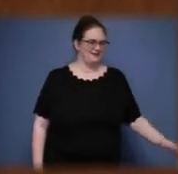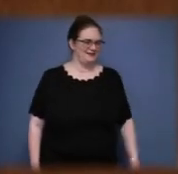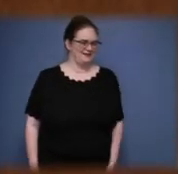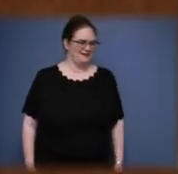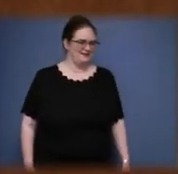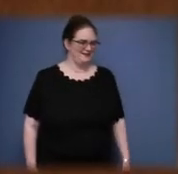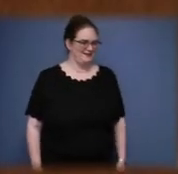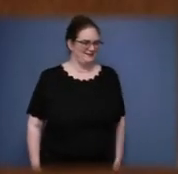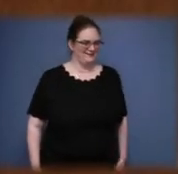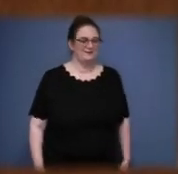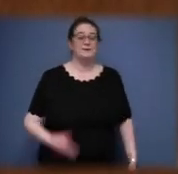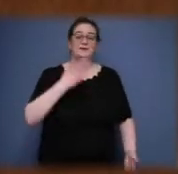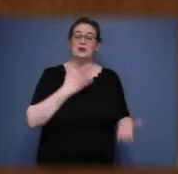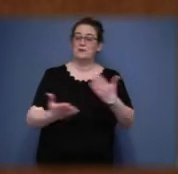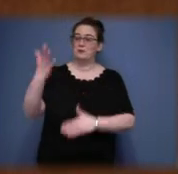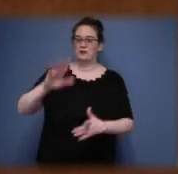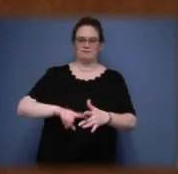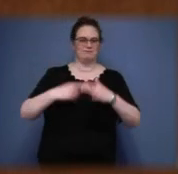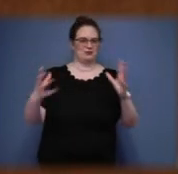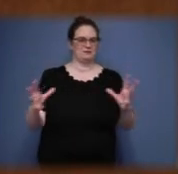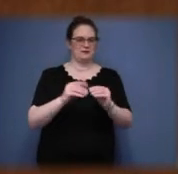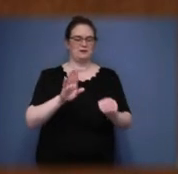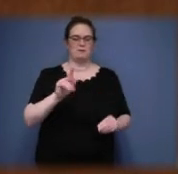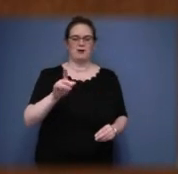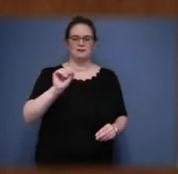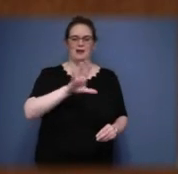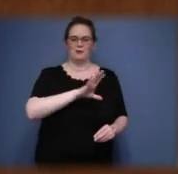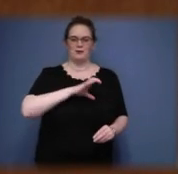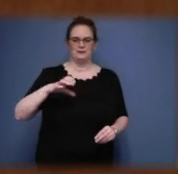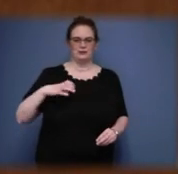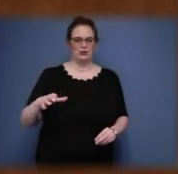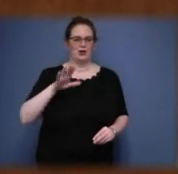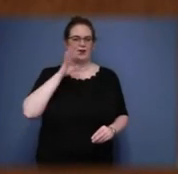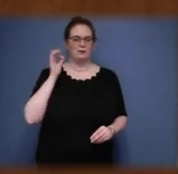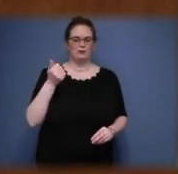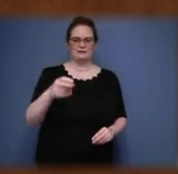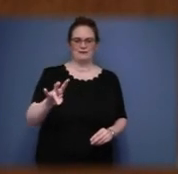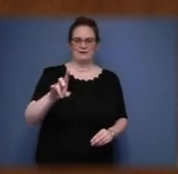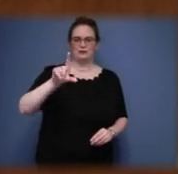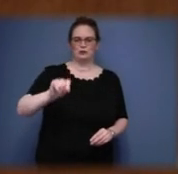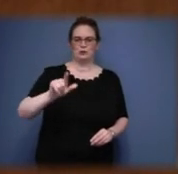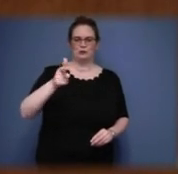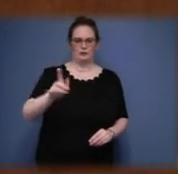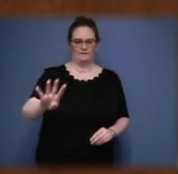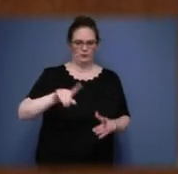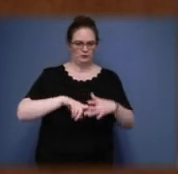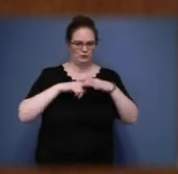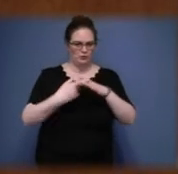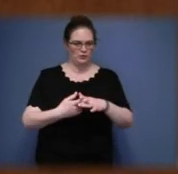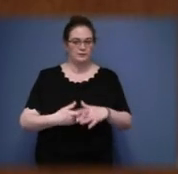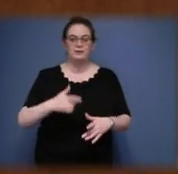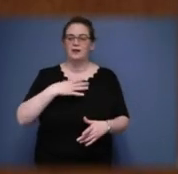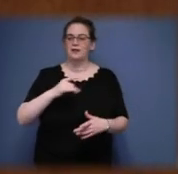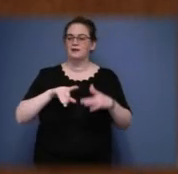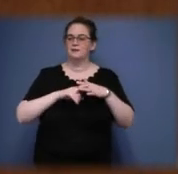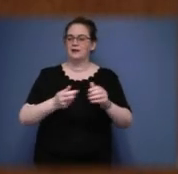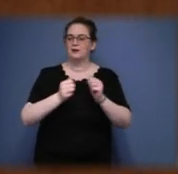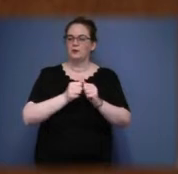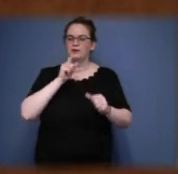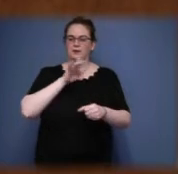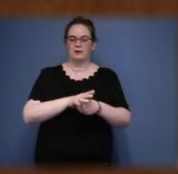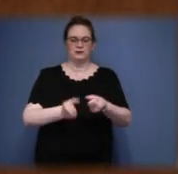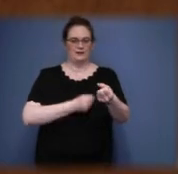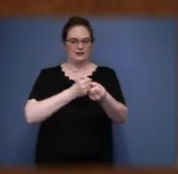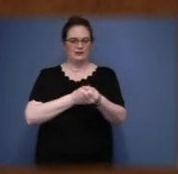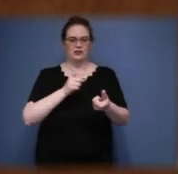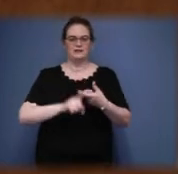Microphone. Good morning. We'll call this meeting of the Bucks County Commissioners, April 17th, 2024, to order. I'd like to begin with the Pledge of